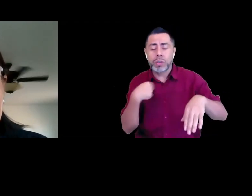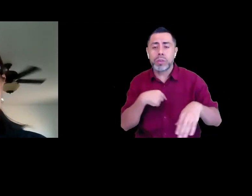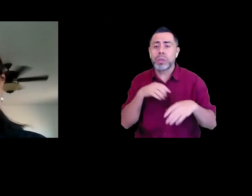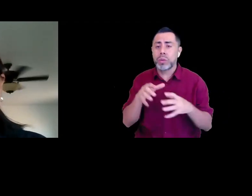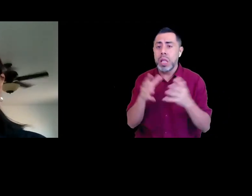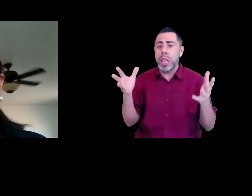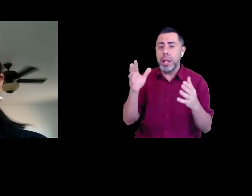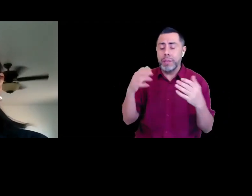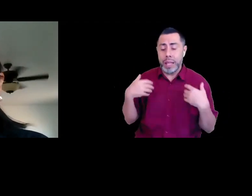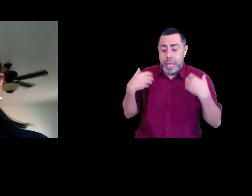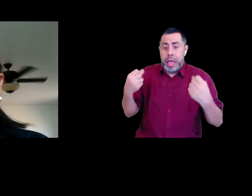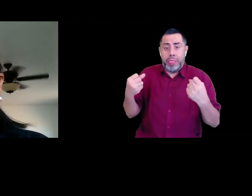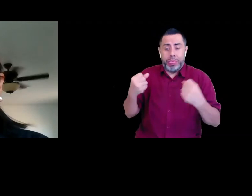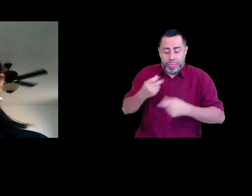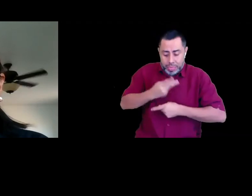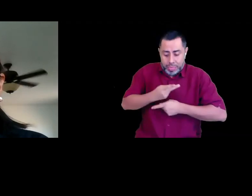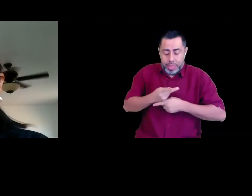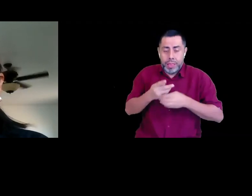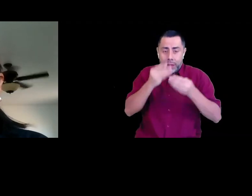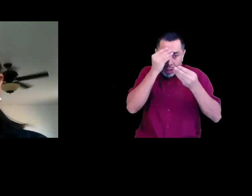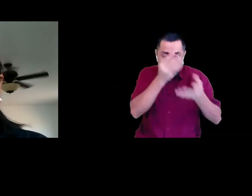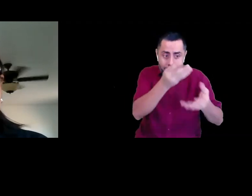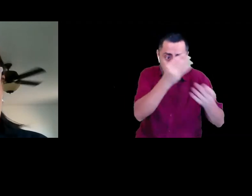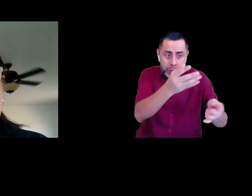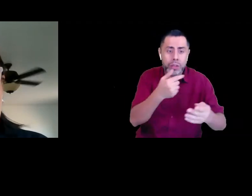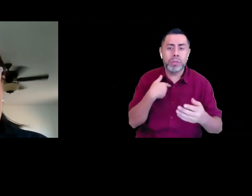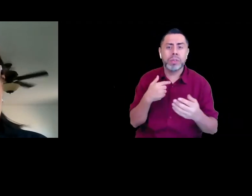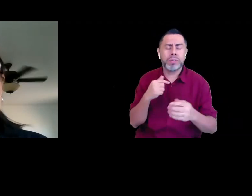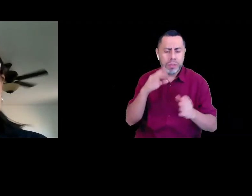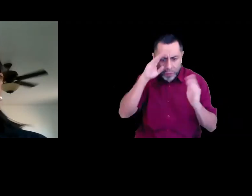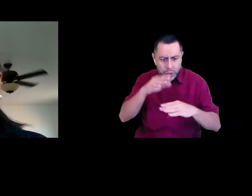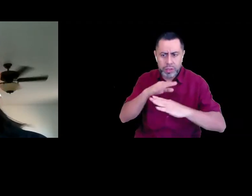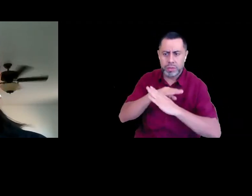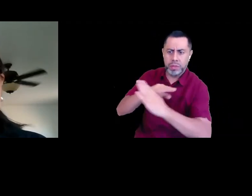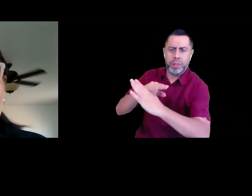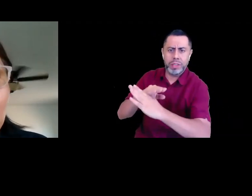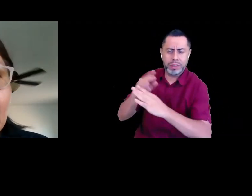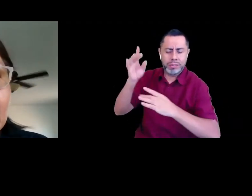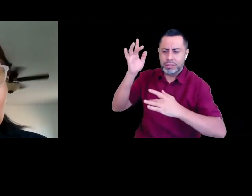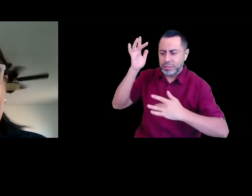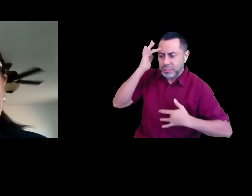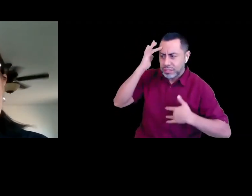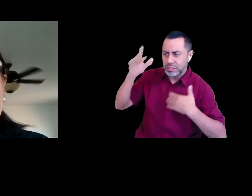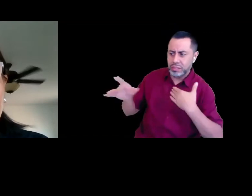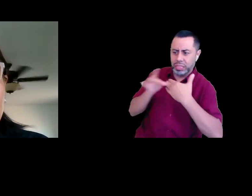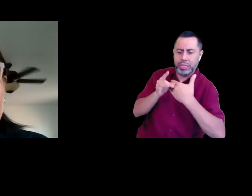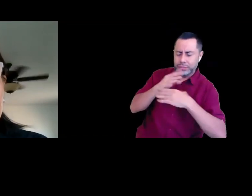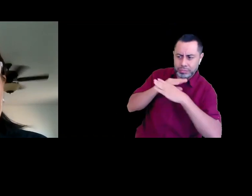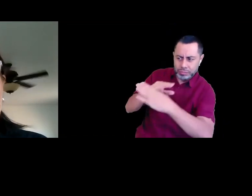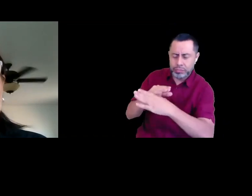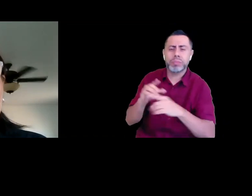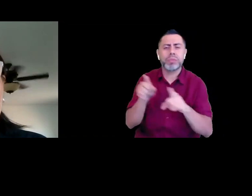disease. We make appointments. We try to find safe rides, or either it's